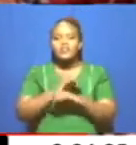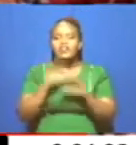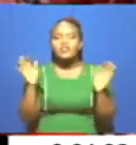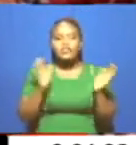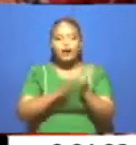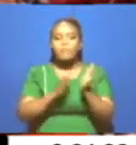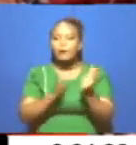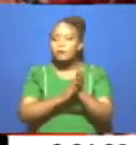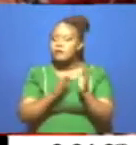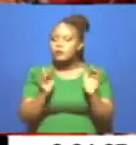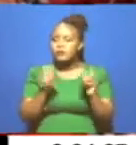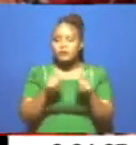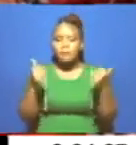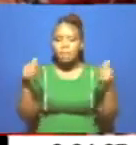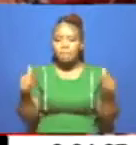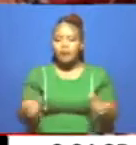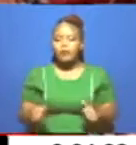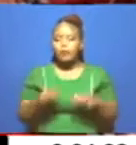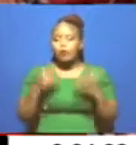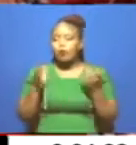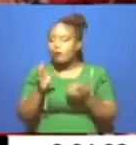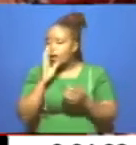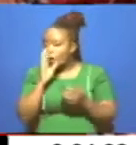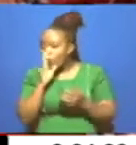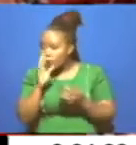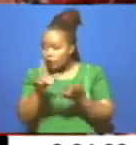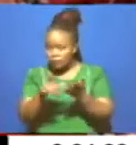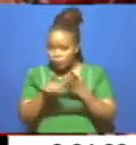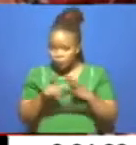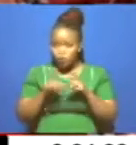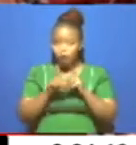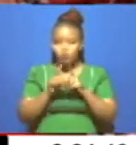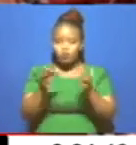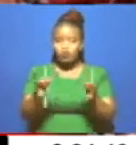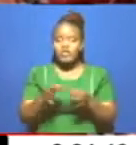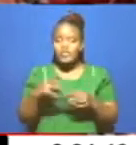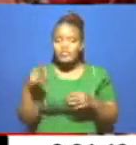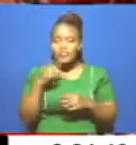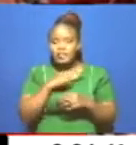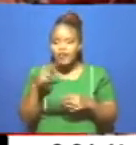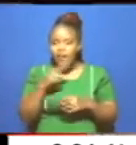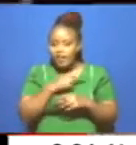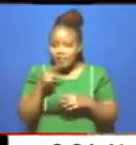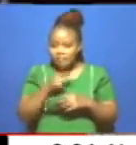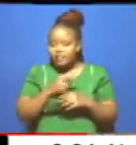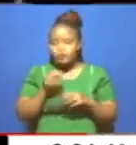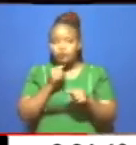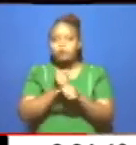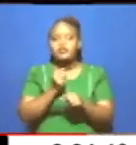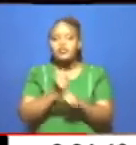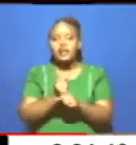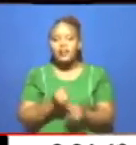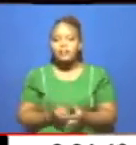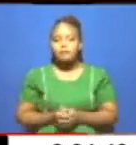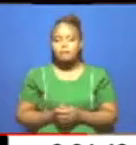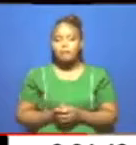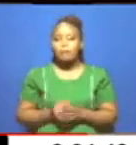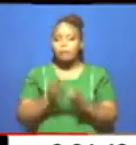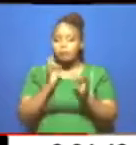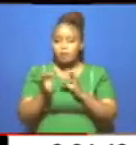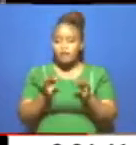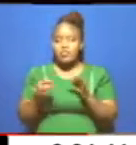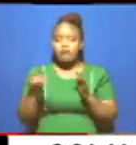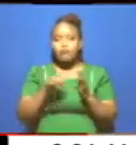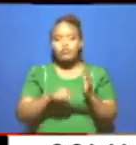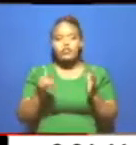cost of debt burden and reducing of refinancing risk on domestic debt will be done. Should we approve this